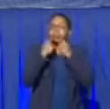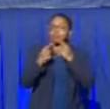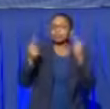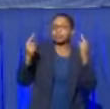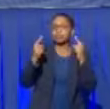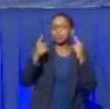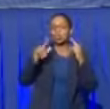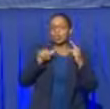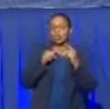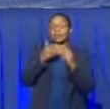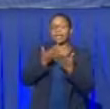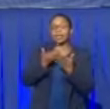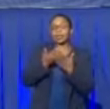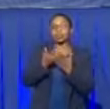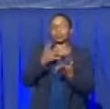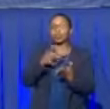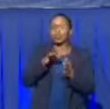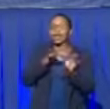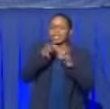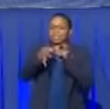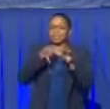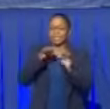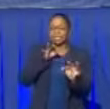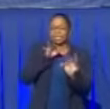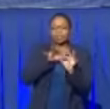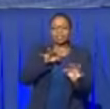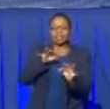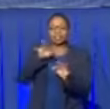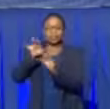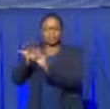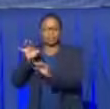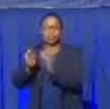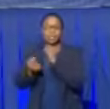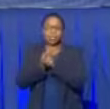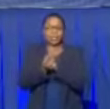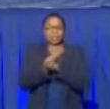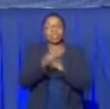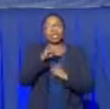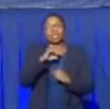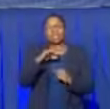that the Commission has taken to deal with the incidents. Thank you very much.